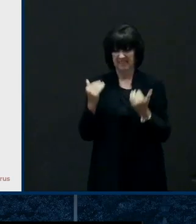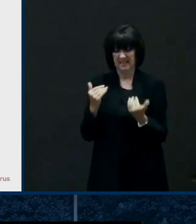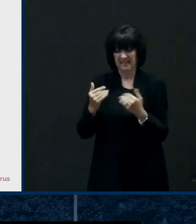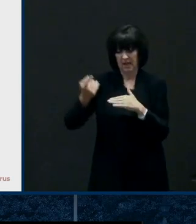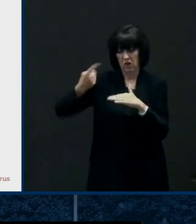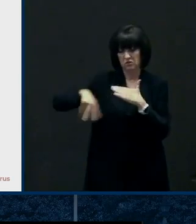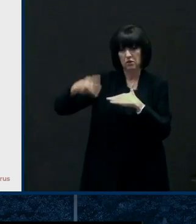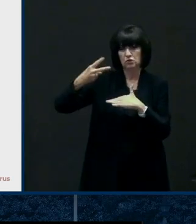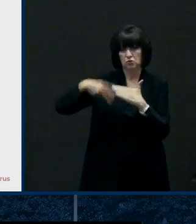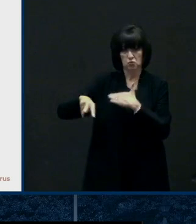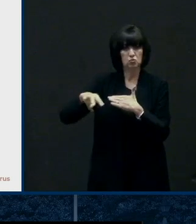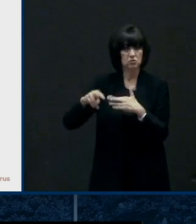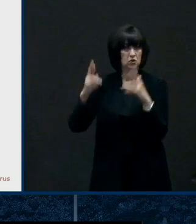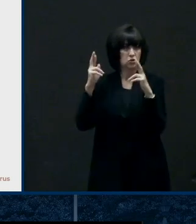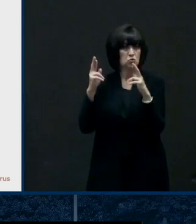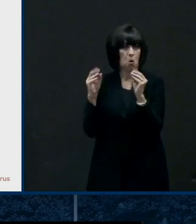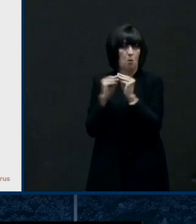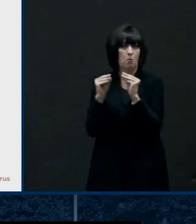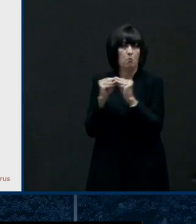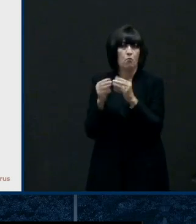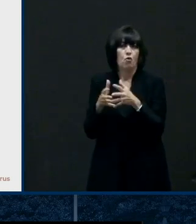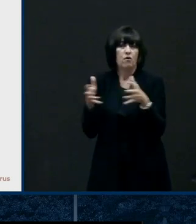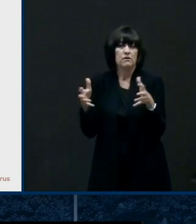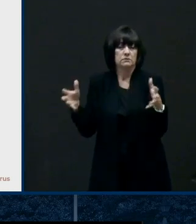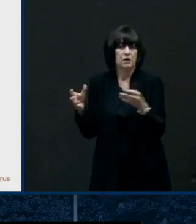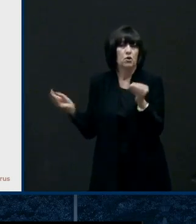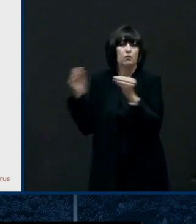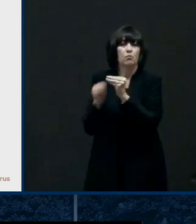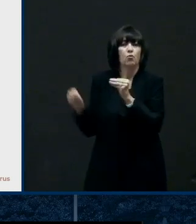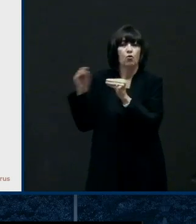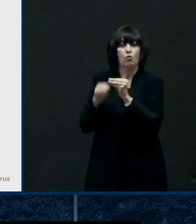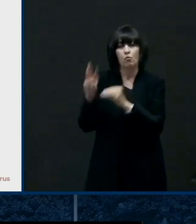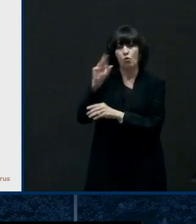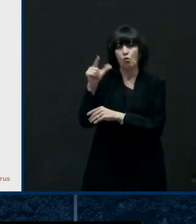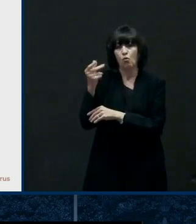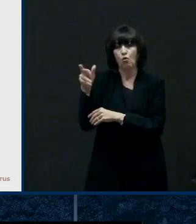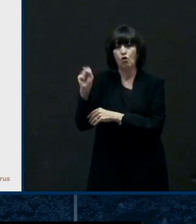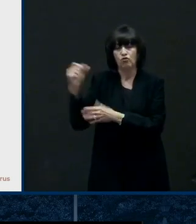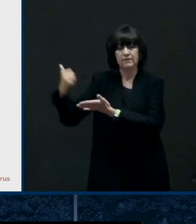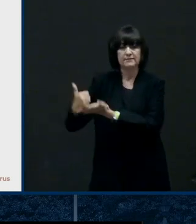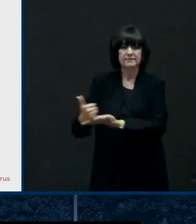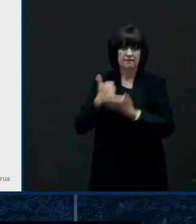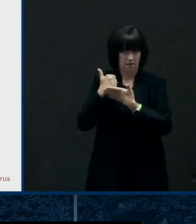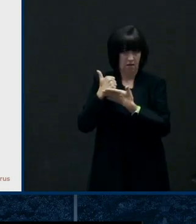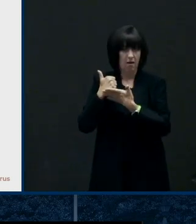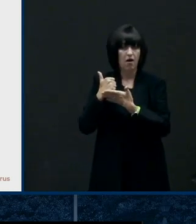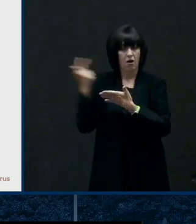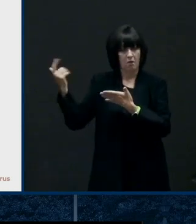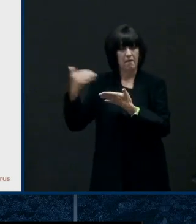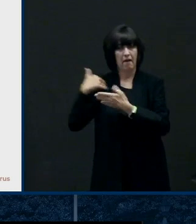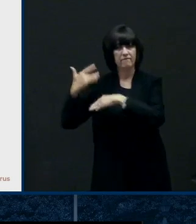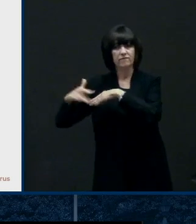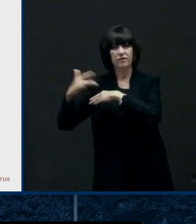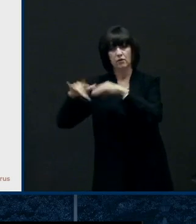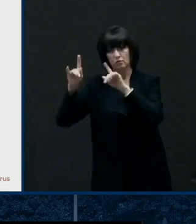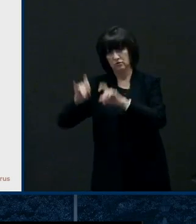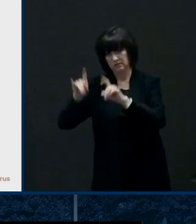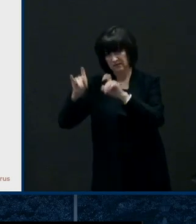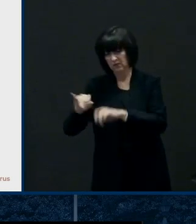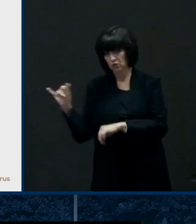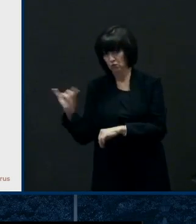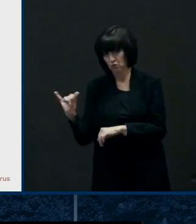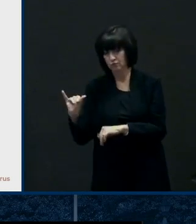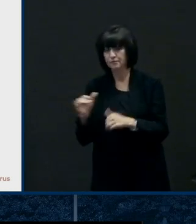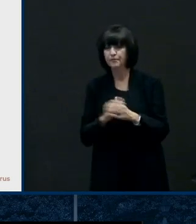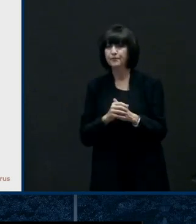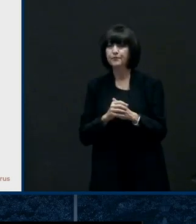that and dr tale hopefully has some information on that in the next week or so but again that will give us just a little wider foundation that we do out there and uh help get out in the community